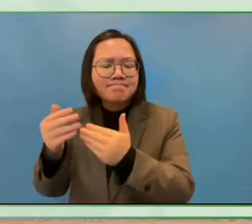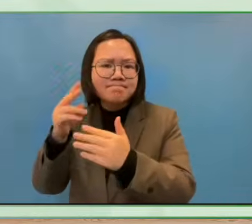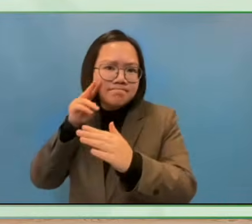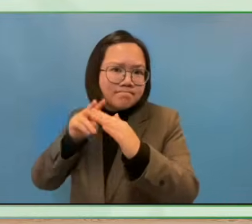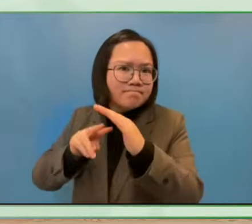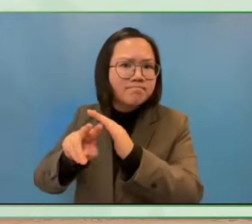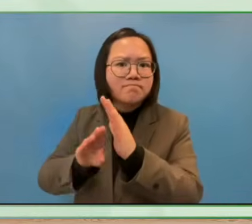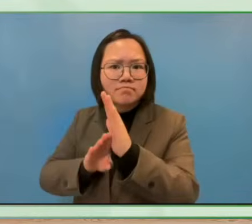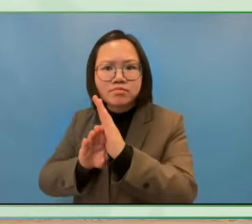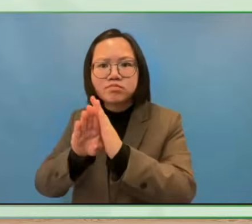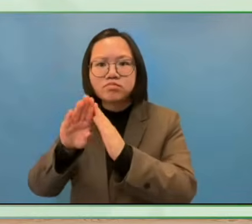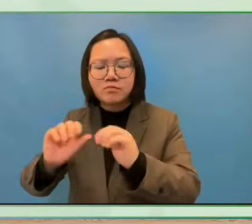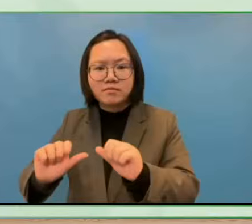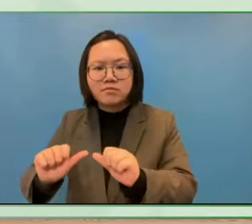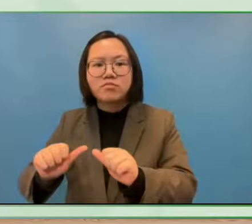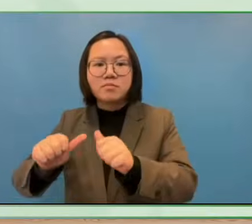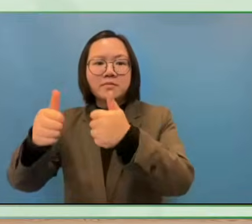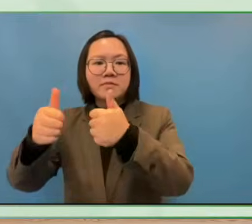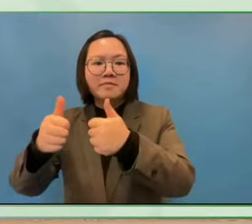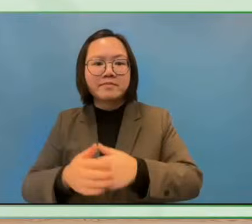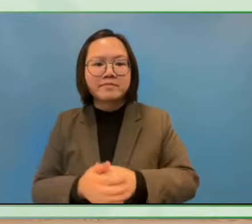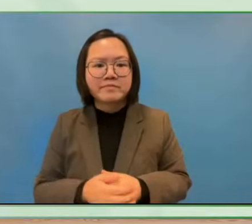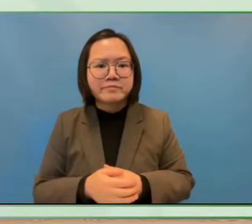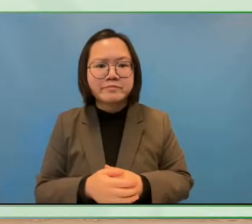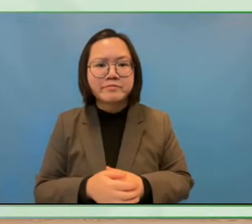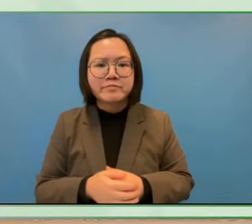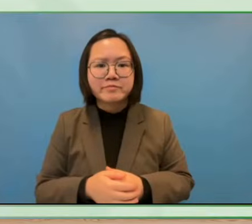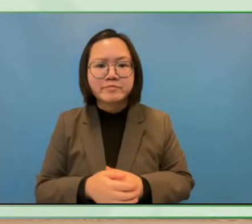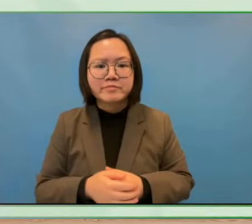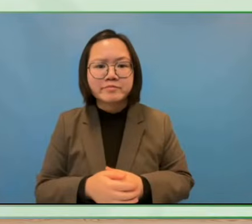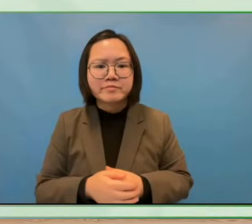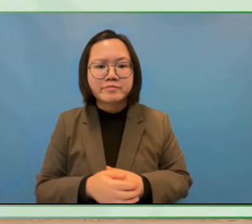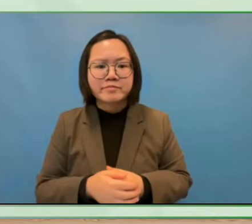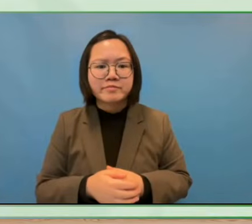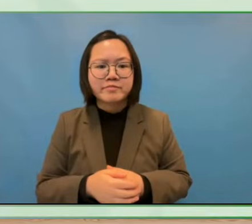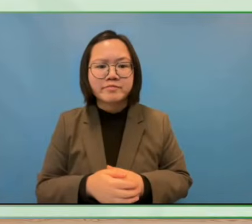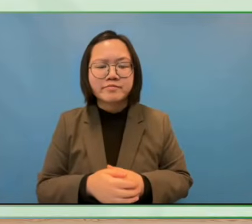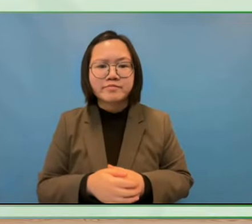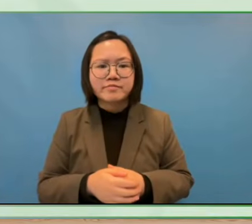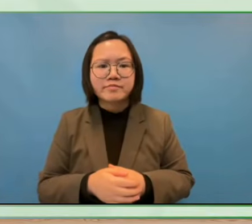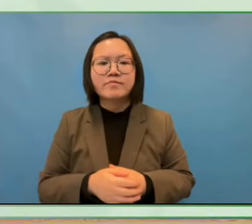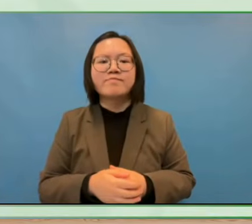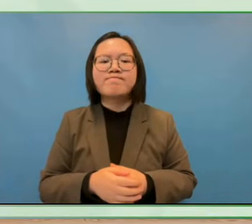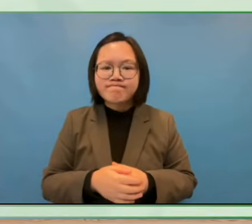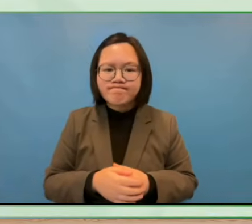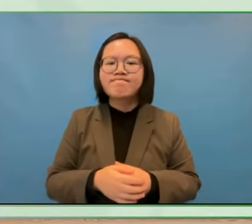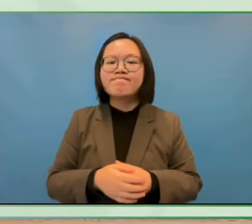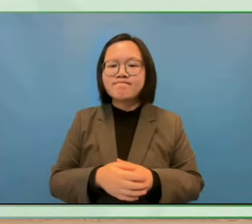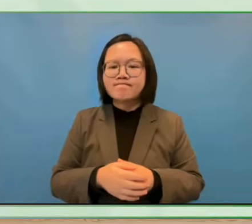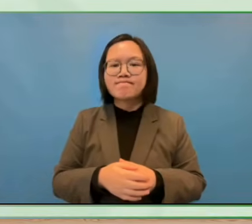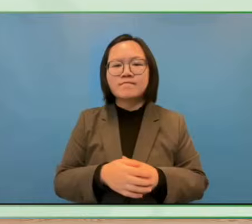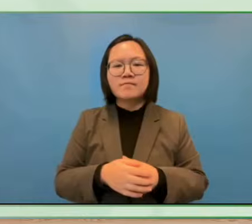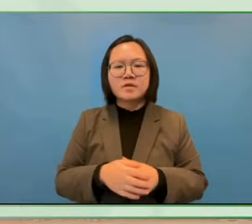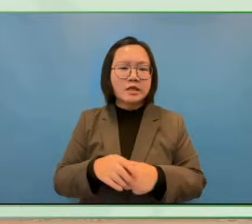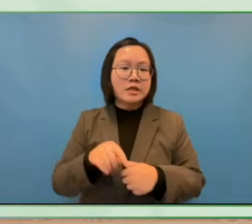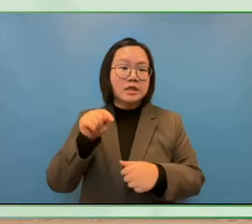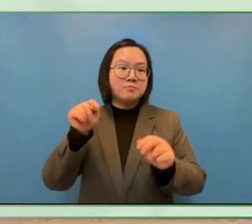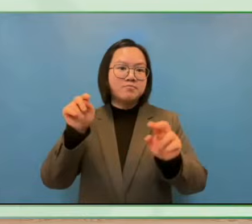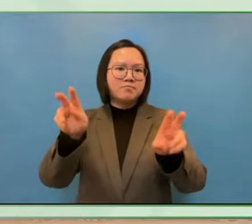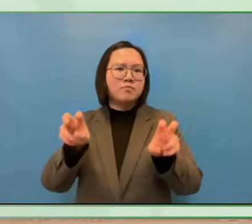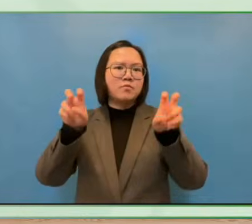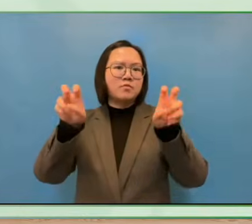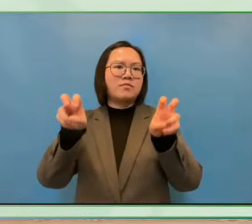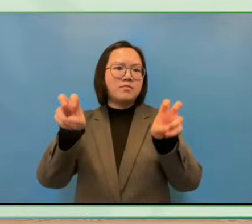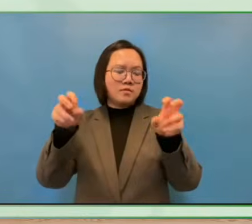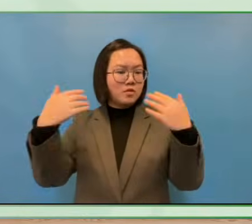Michael, the reason why we as the Zero Project picked up this subject, and also why I trust you find this topic so